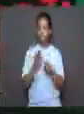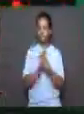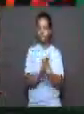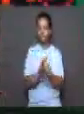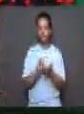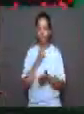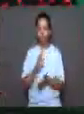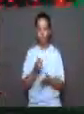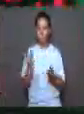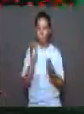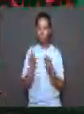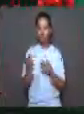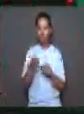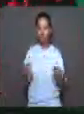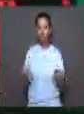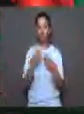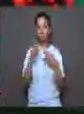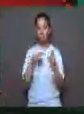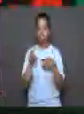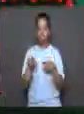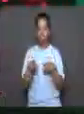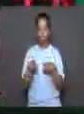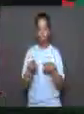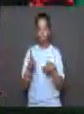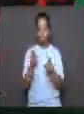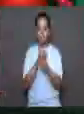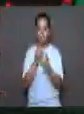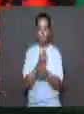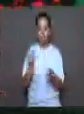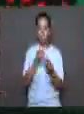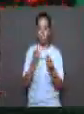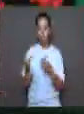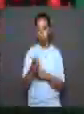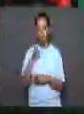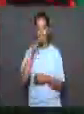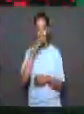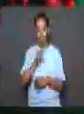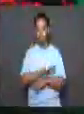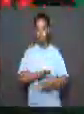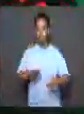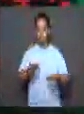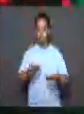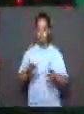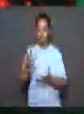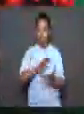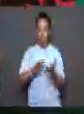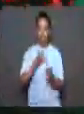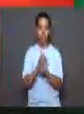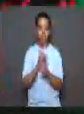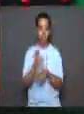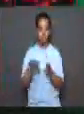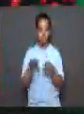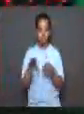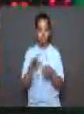More collisions lead to the formation of more enzyme substrate complexes